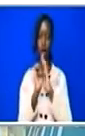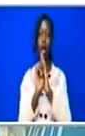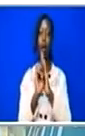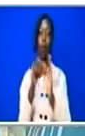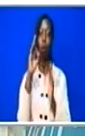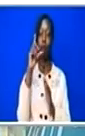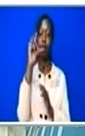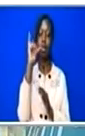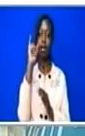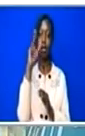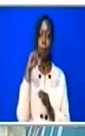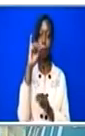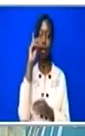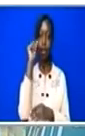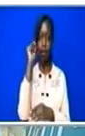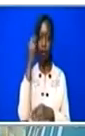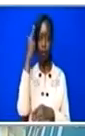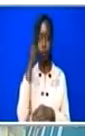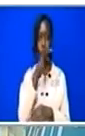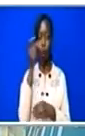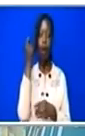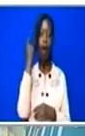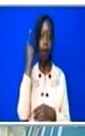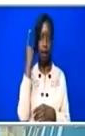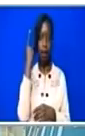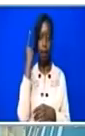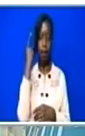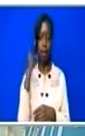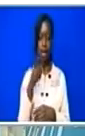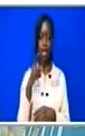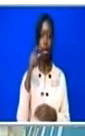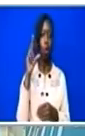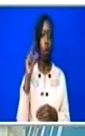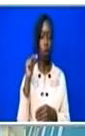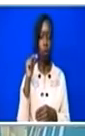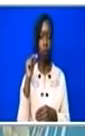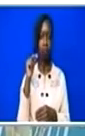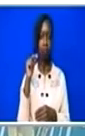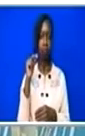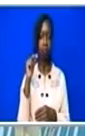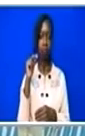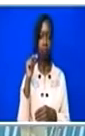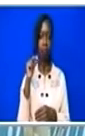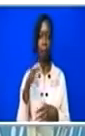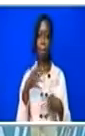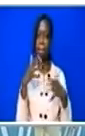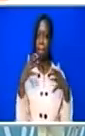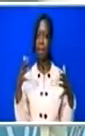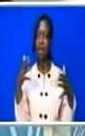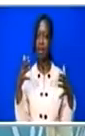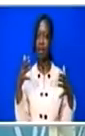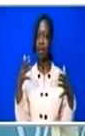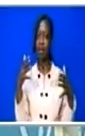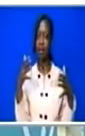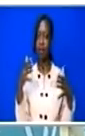of lipids so that you understand that this is not actually a big deal